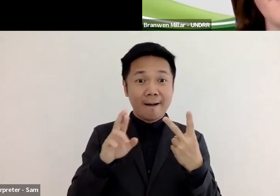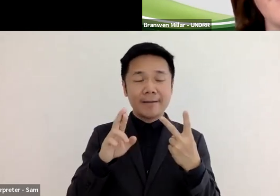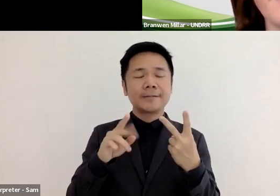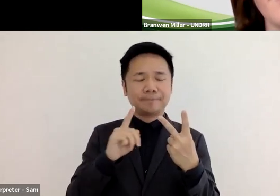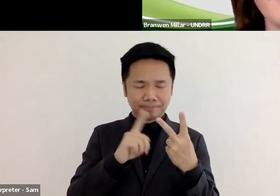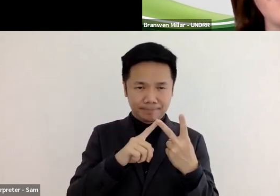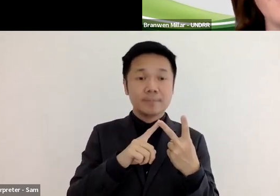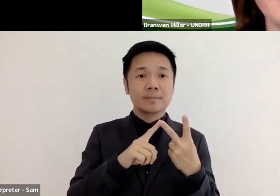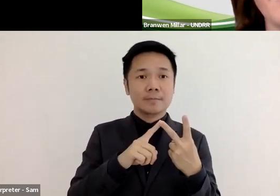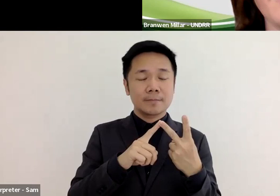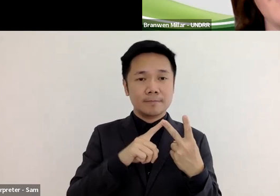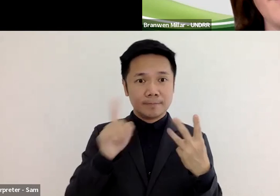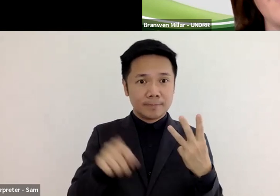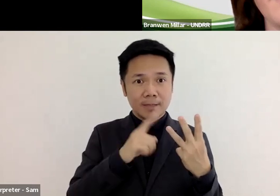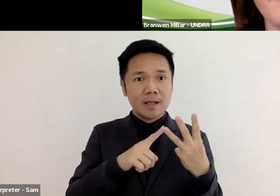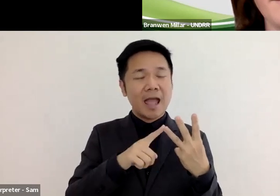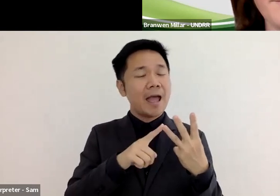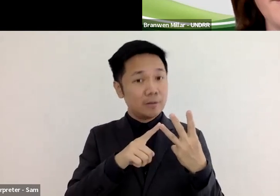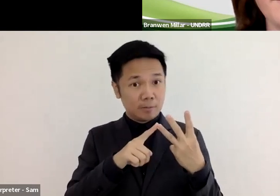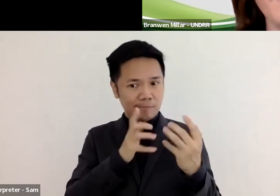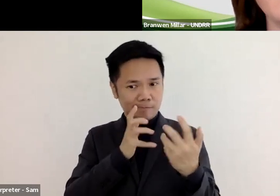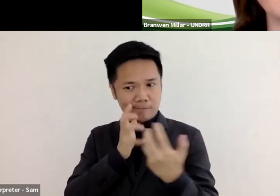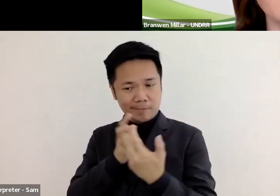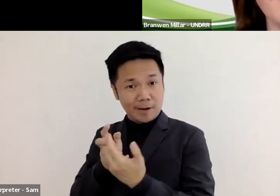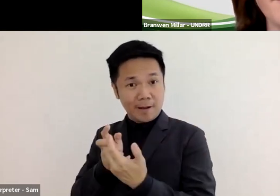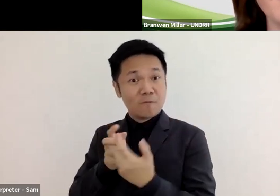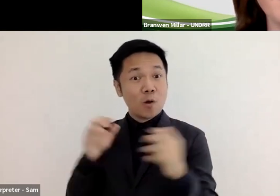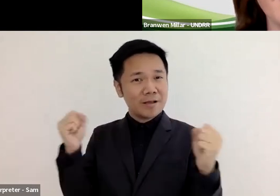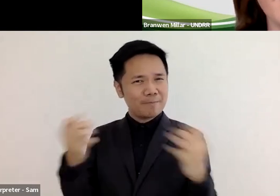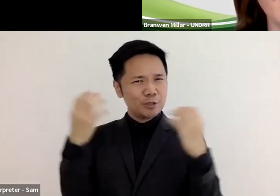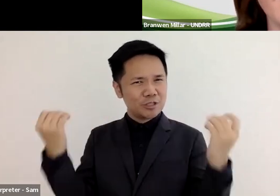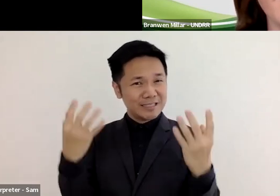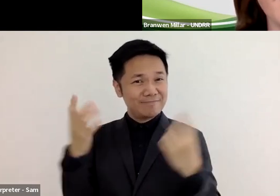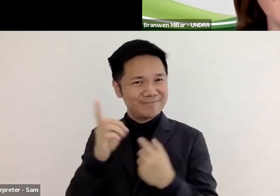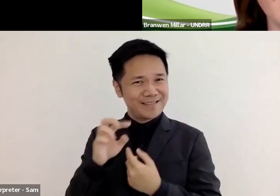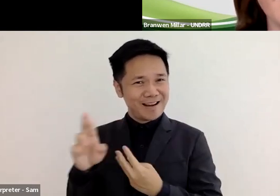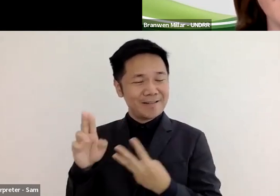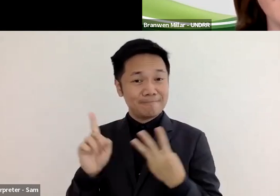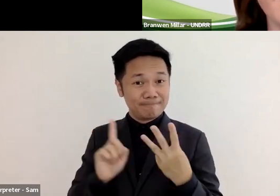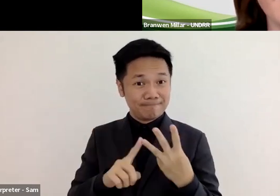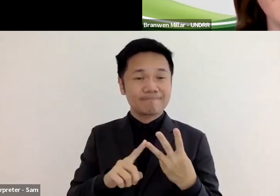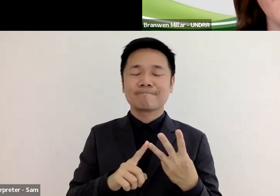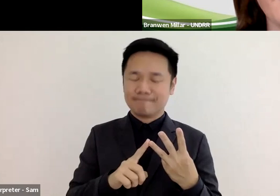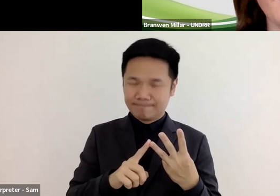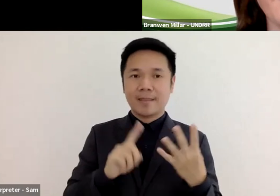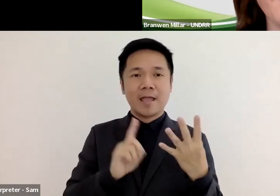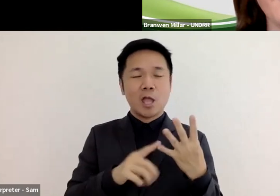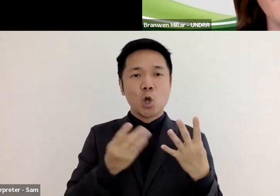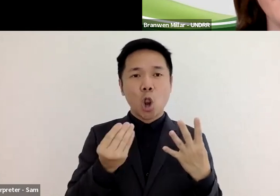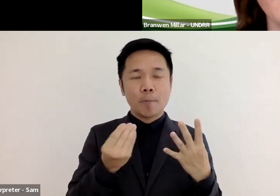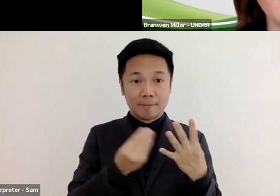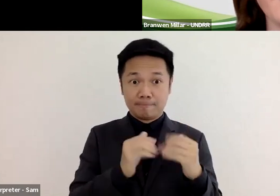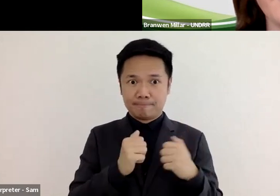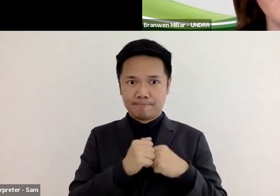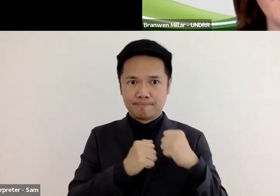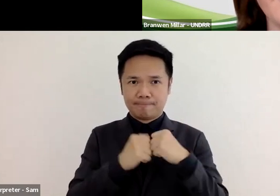launched the Handbook on Gender Responsive Disaster Management. New method to challenge the economic structure is also